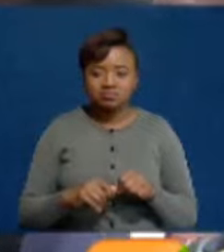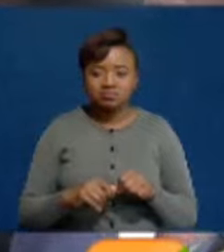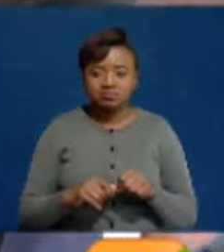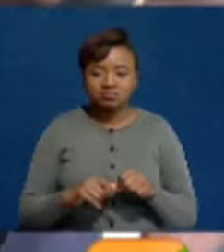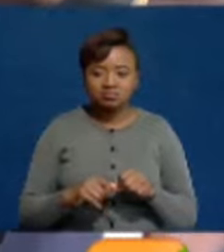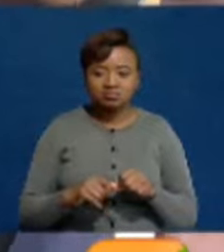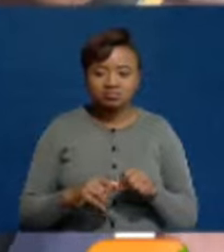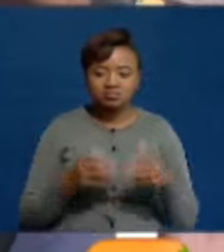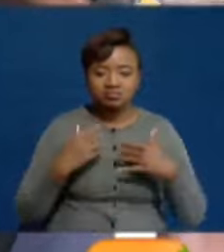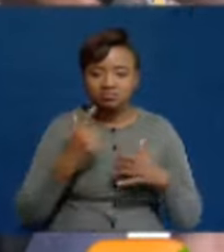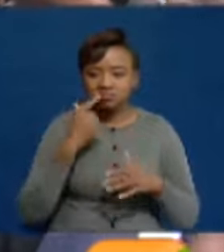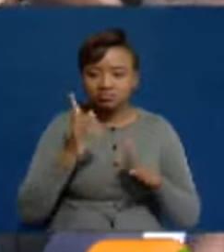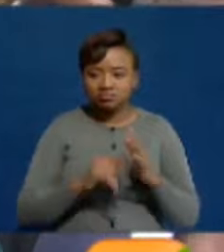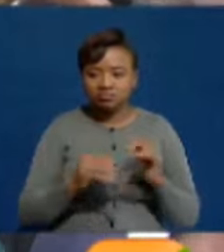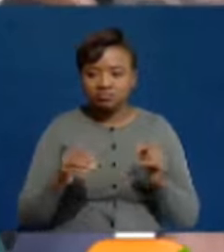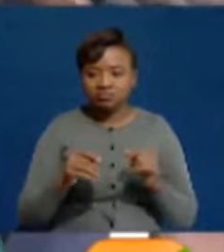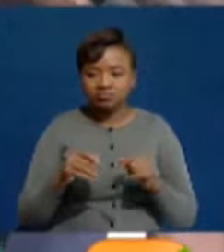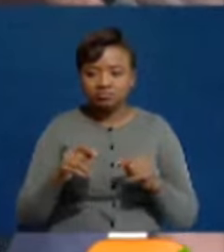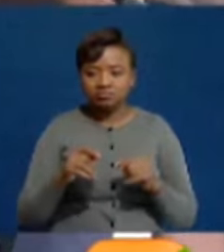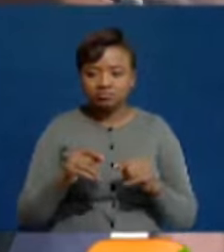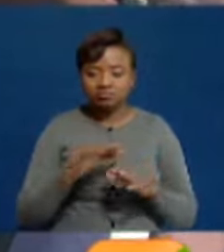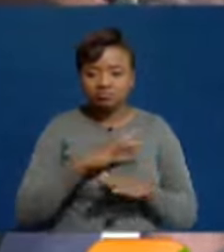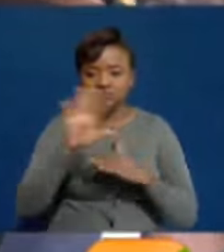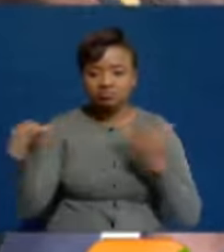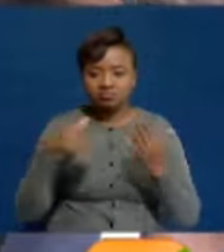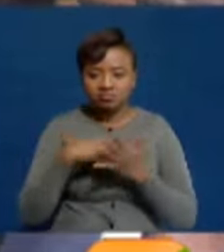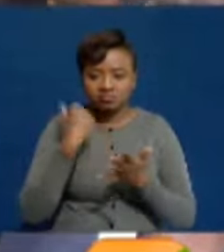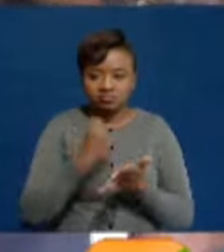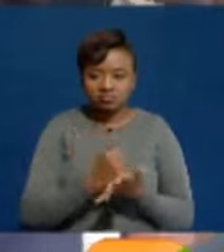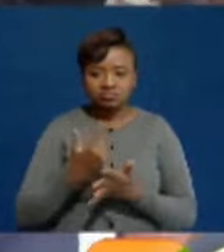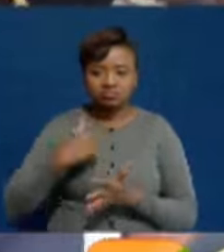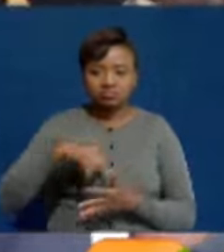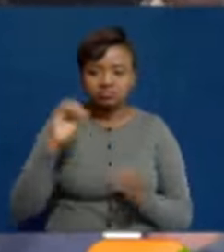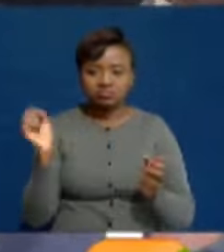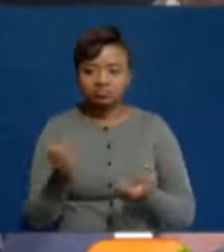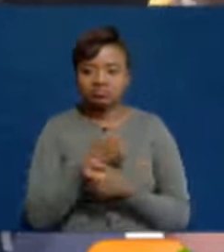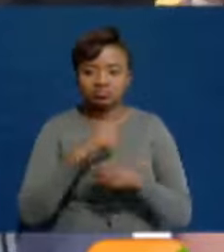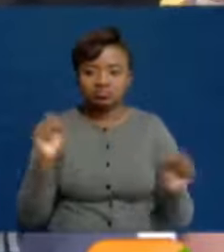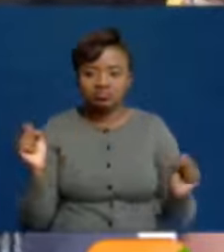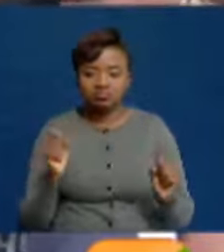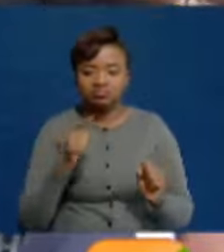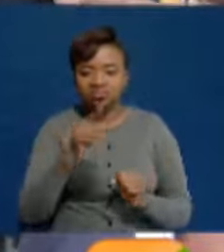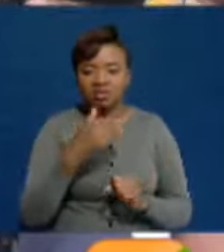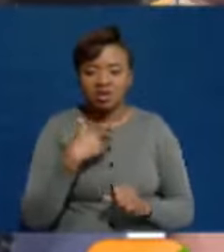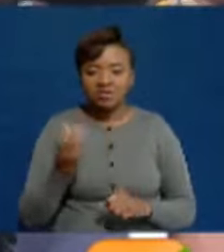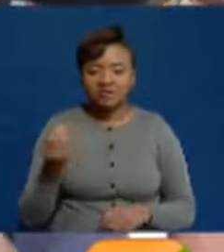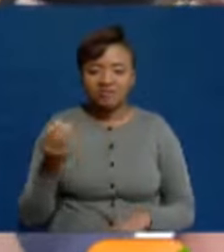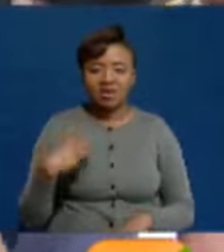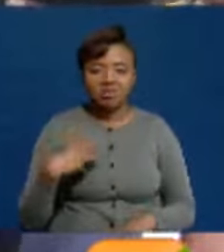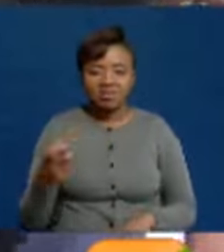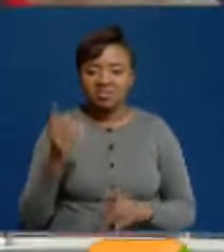Anasema ya kwamba hakuna mahali kwa hizi ofisi zote tunaweza tukampeleka akona pesa.